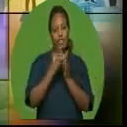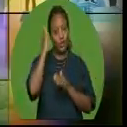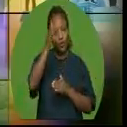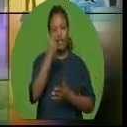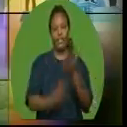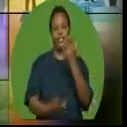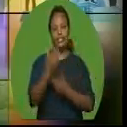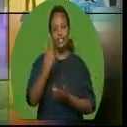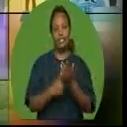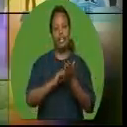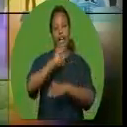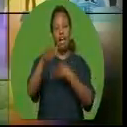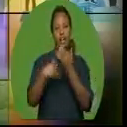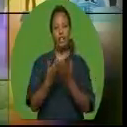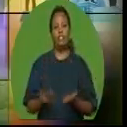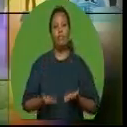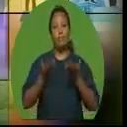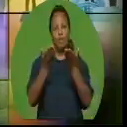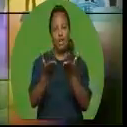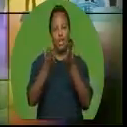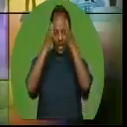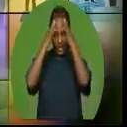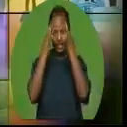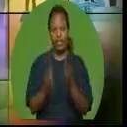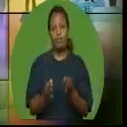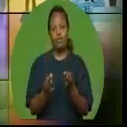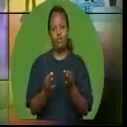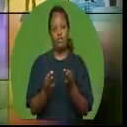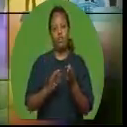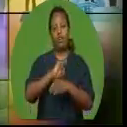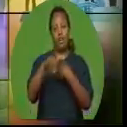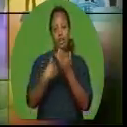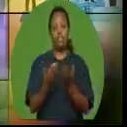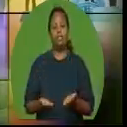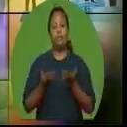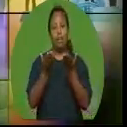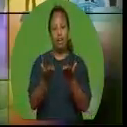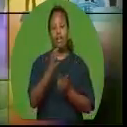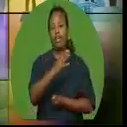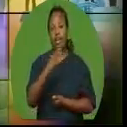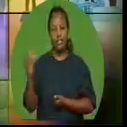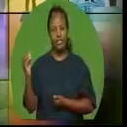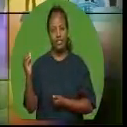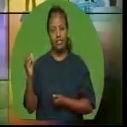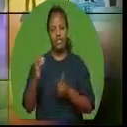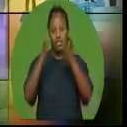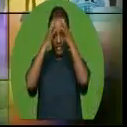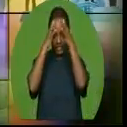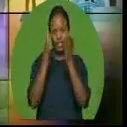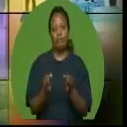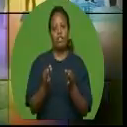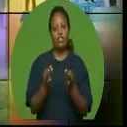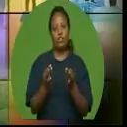lesson, we will discuss aggregate supply, determinants of aggregate supply, and